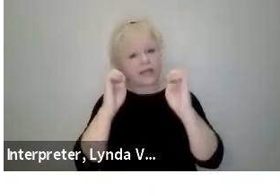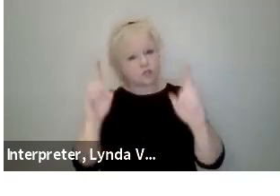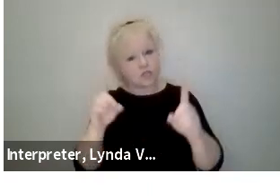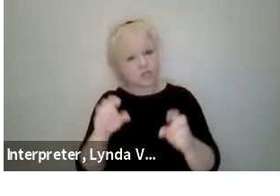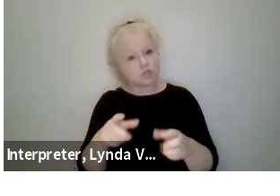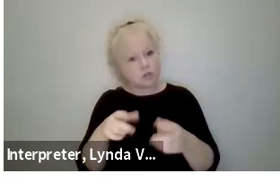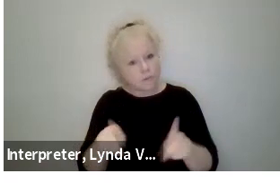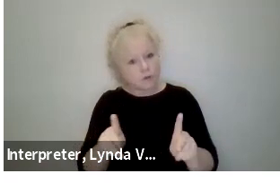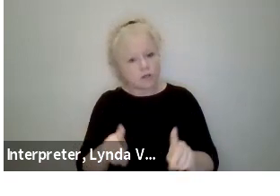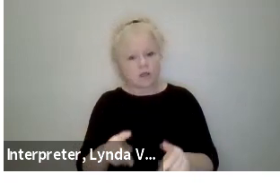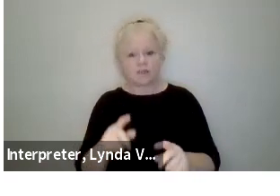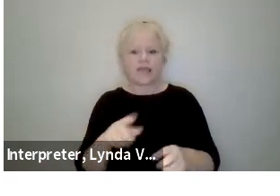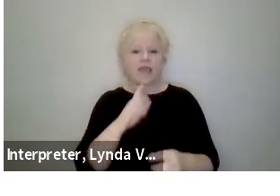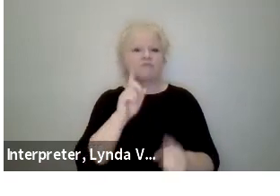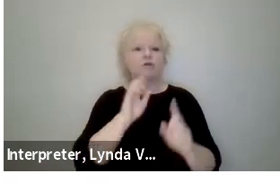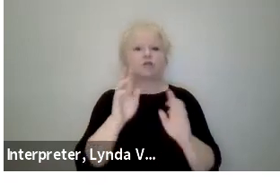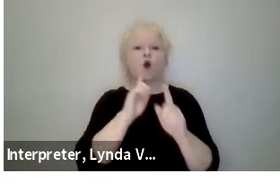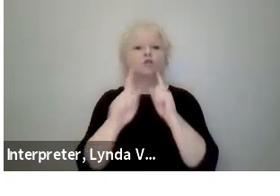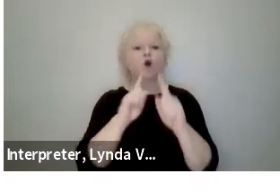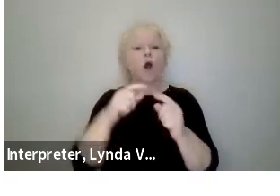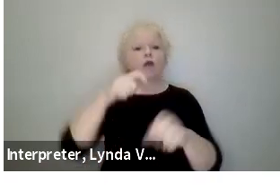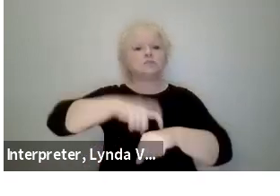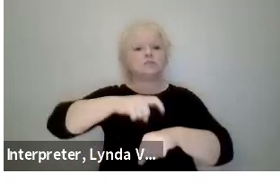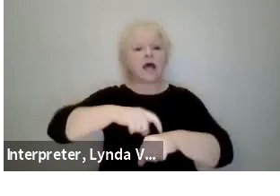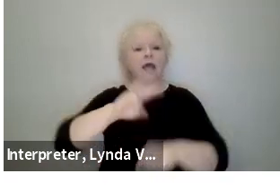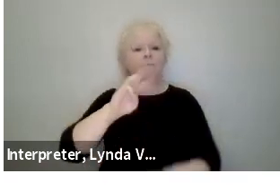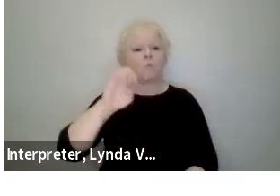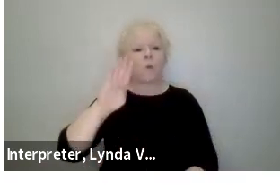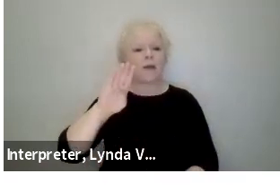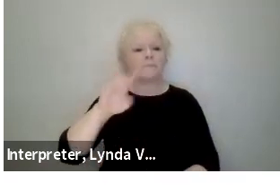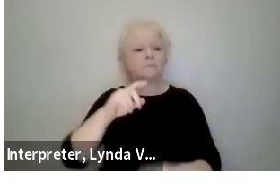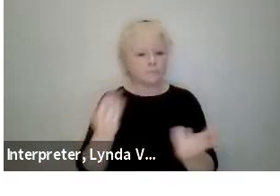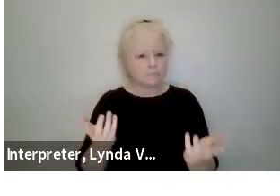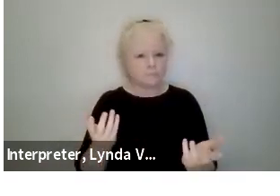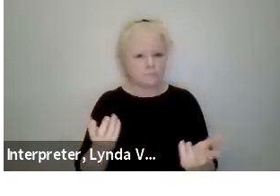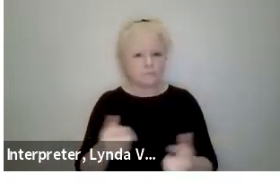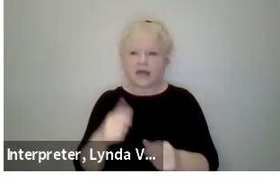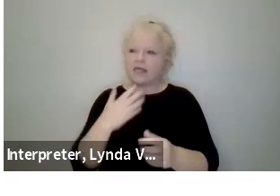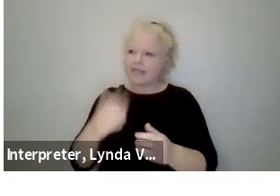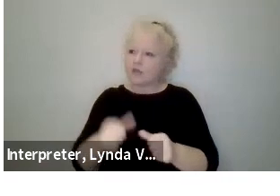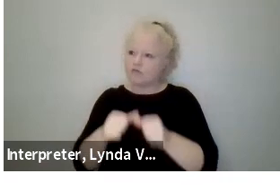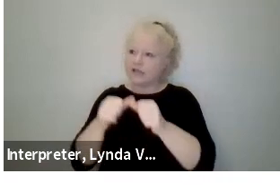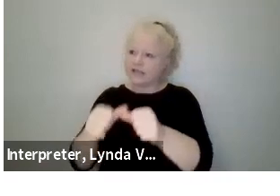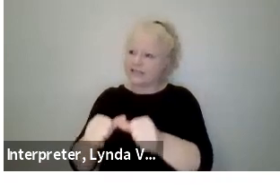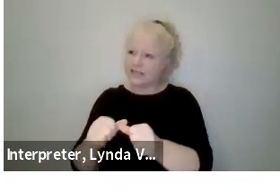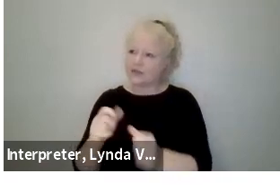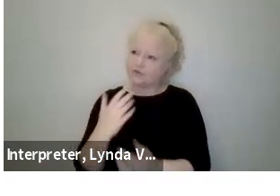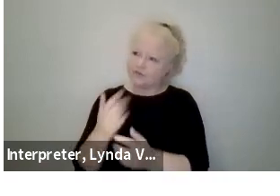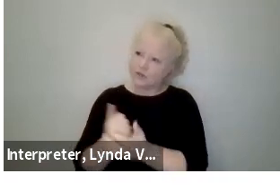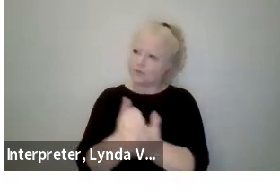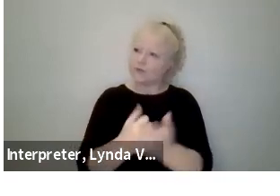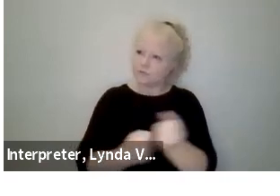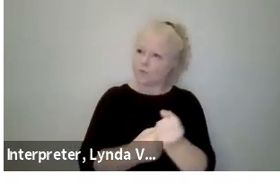Talk Time webinar series. So I just wanted to take a moment to thank them for all they continue to do to support their grantees.